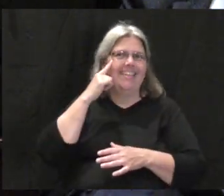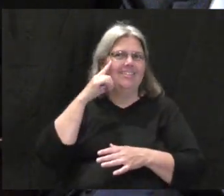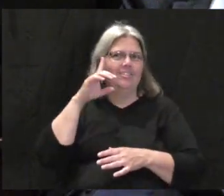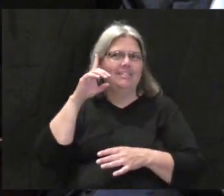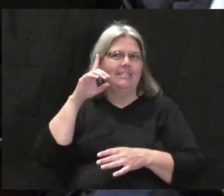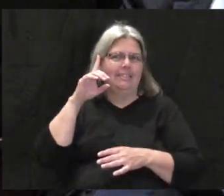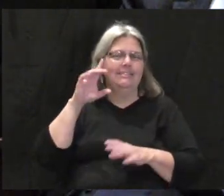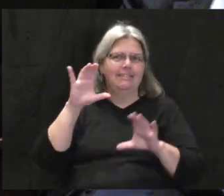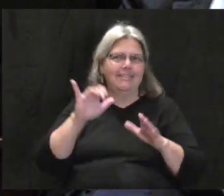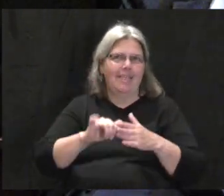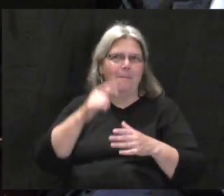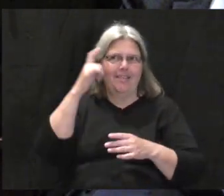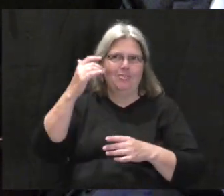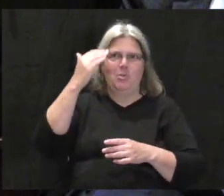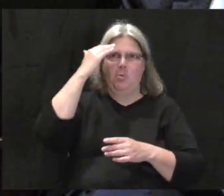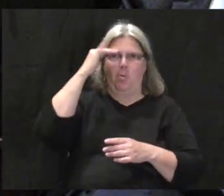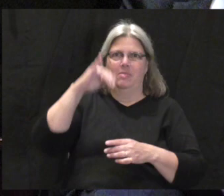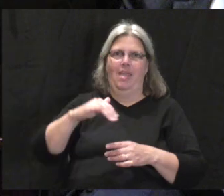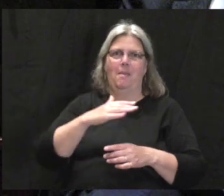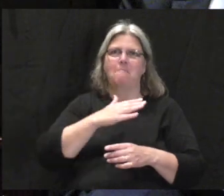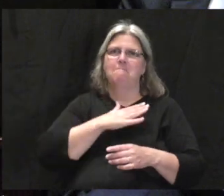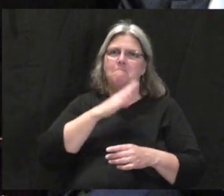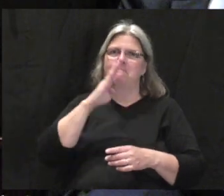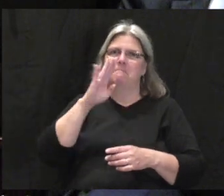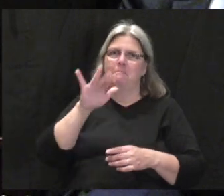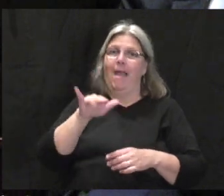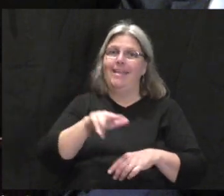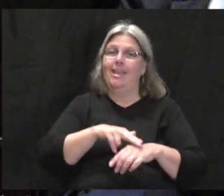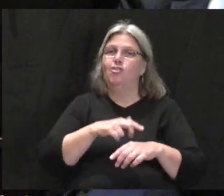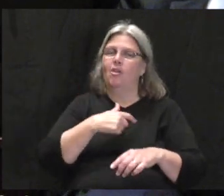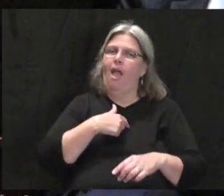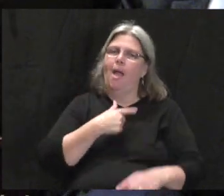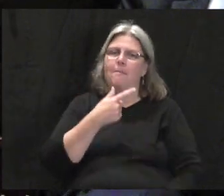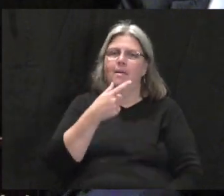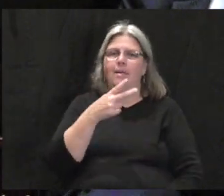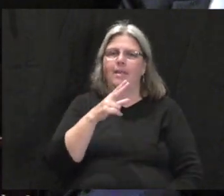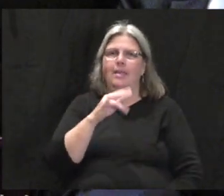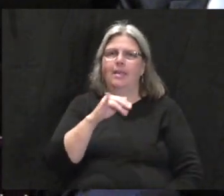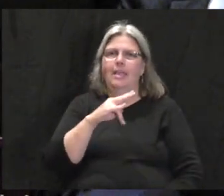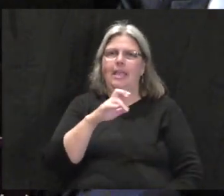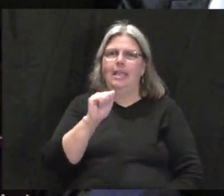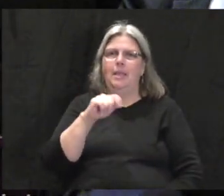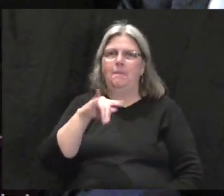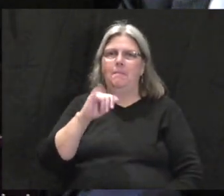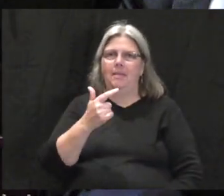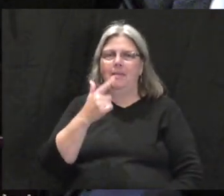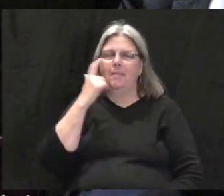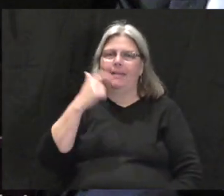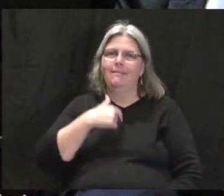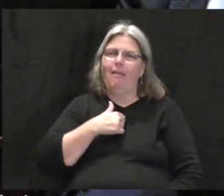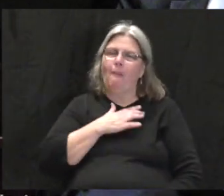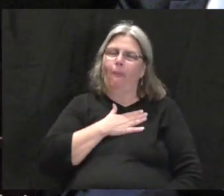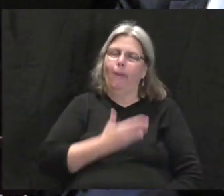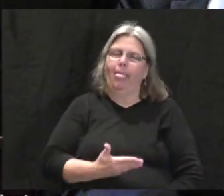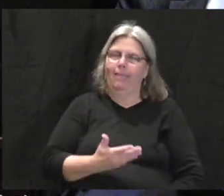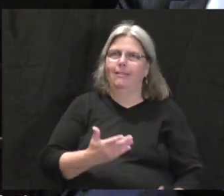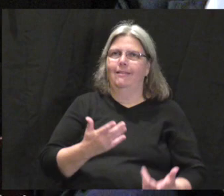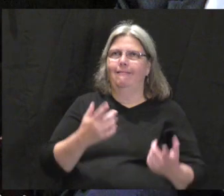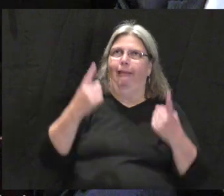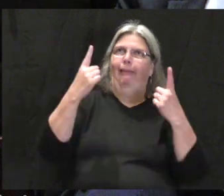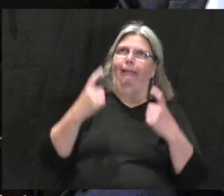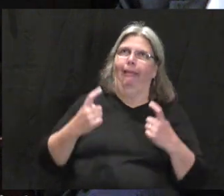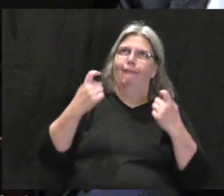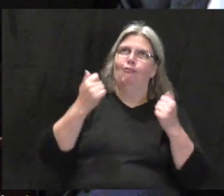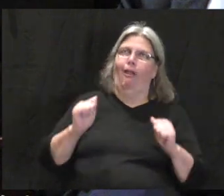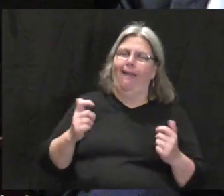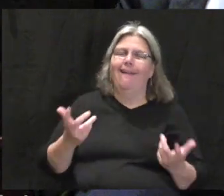we started 2 years ago, one of my first priorities was to make sure that we were implementing the positive behavior systems with fidelity,